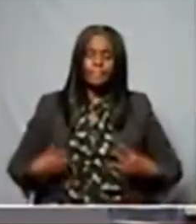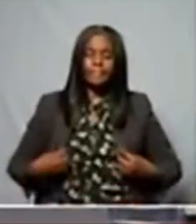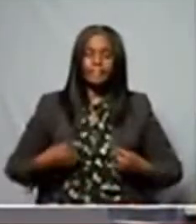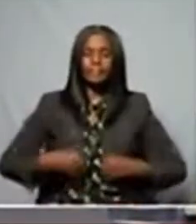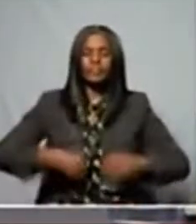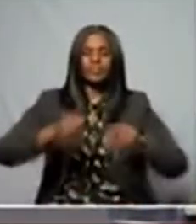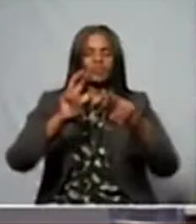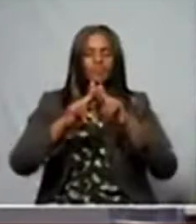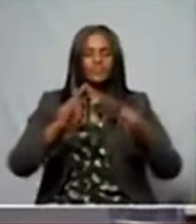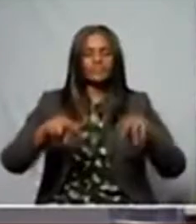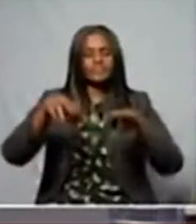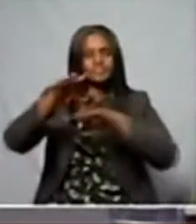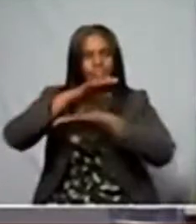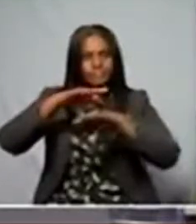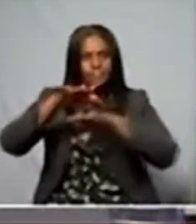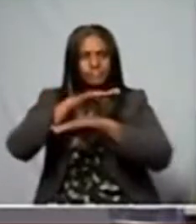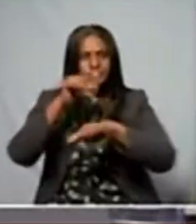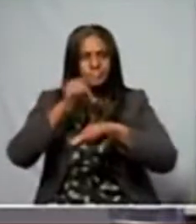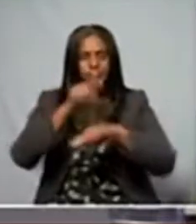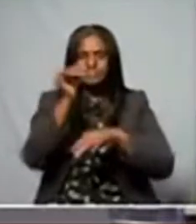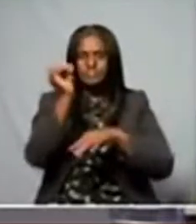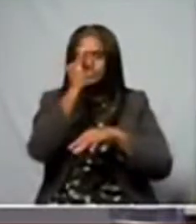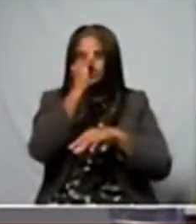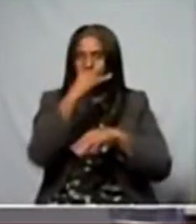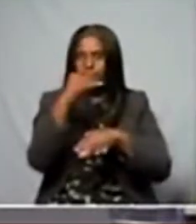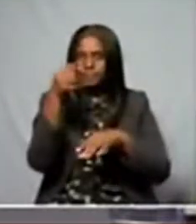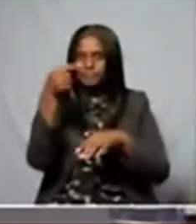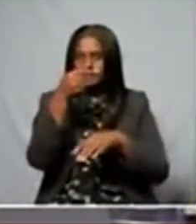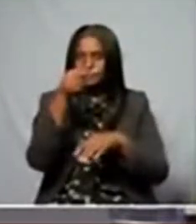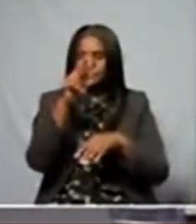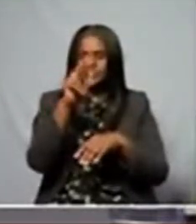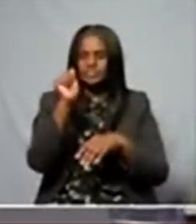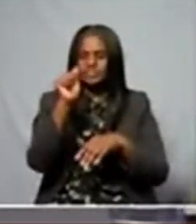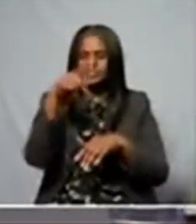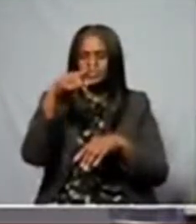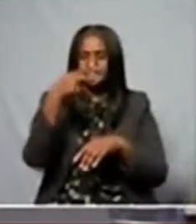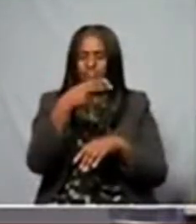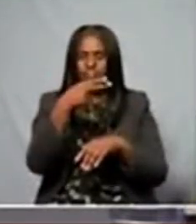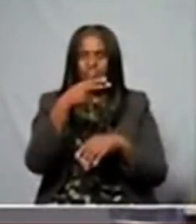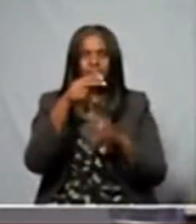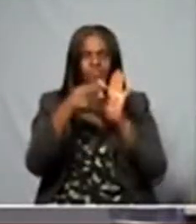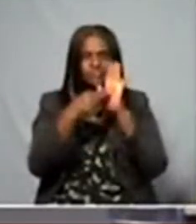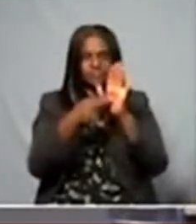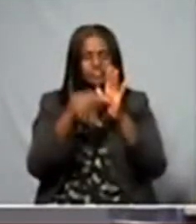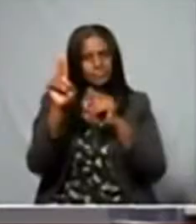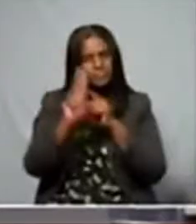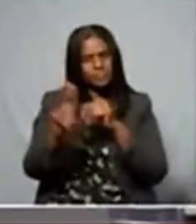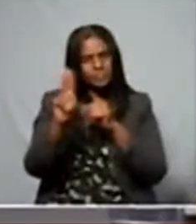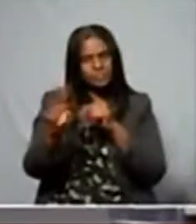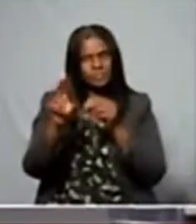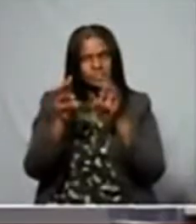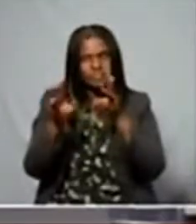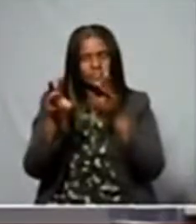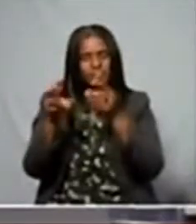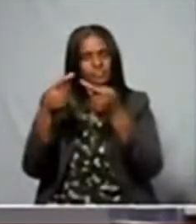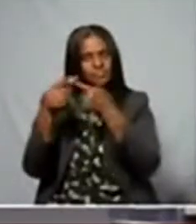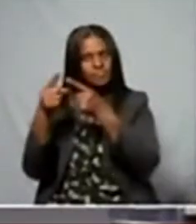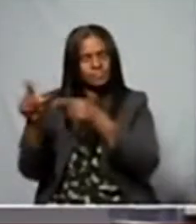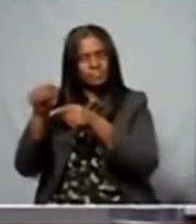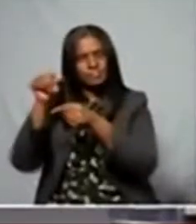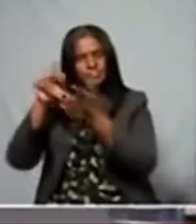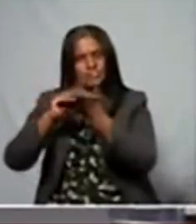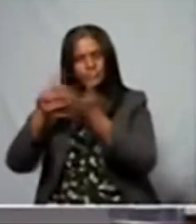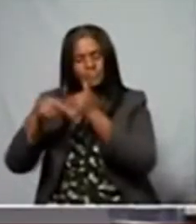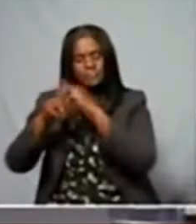Chair, the above graph 4 shows the absorption capacity by the respective programs under the